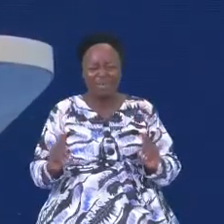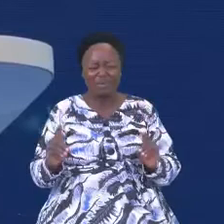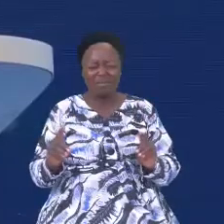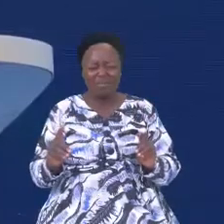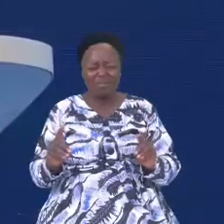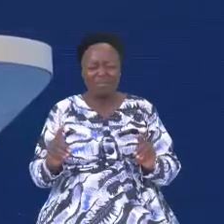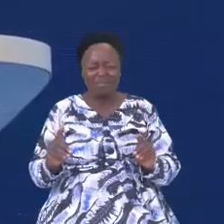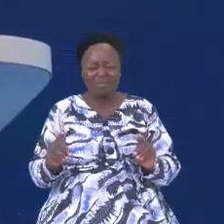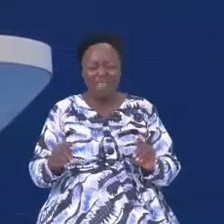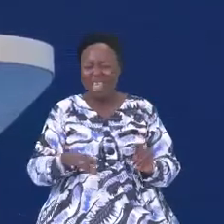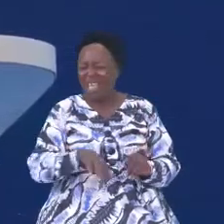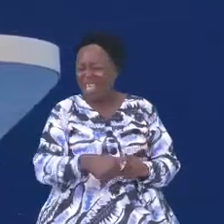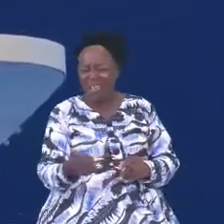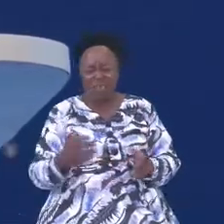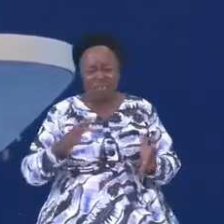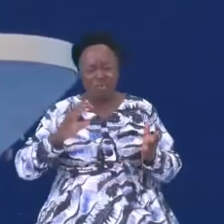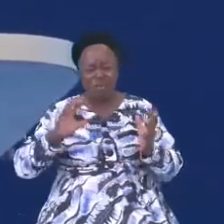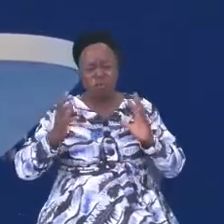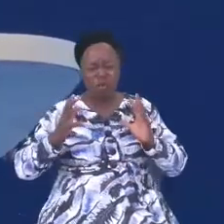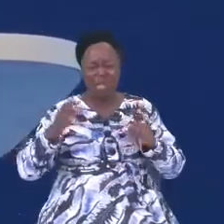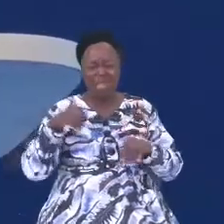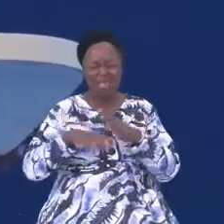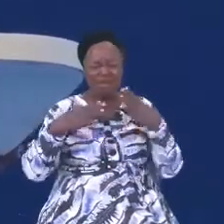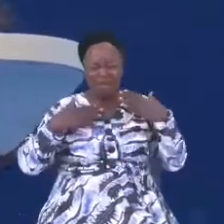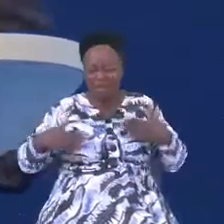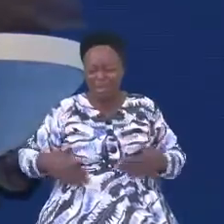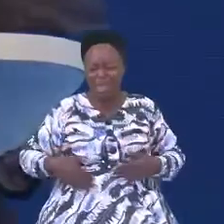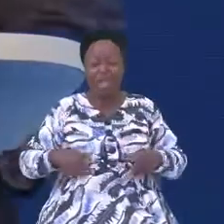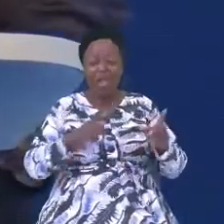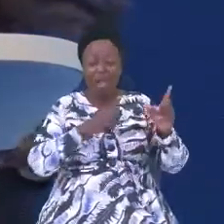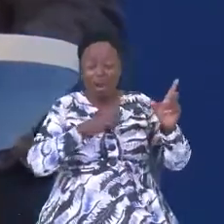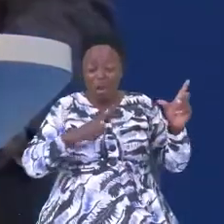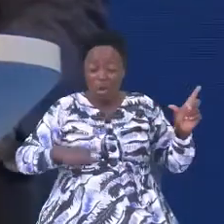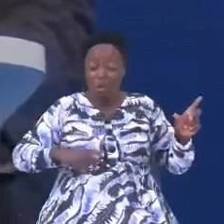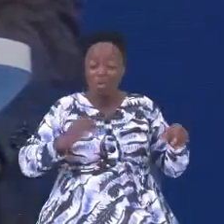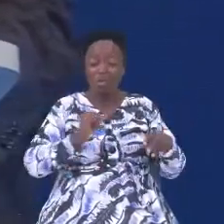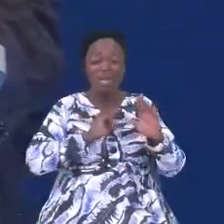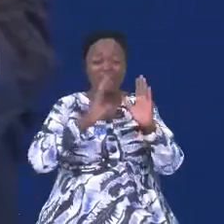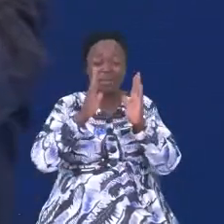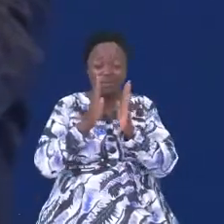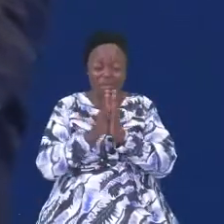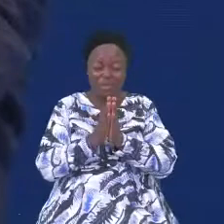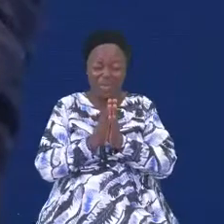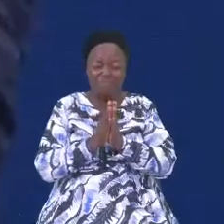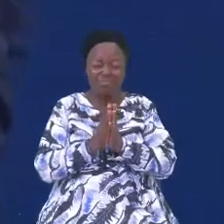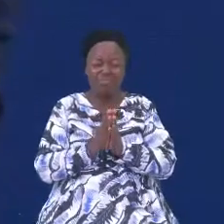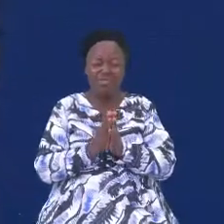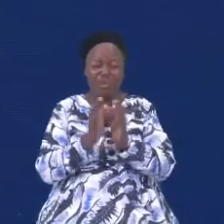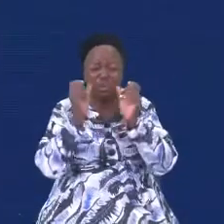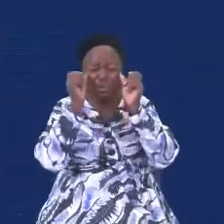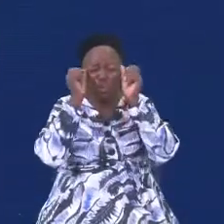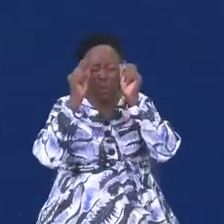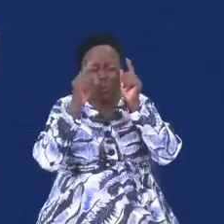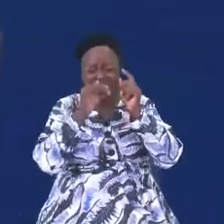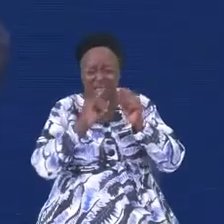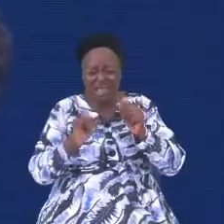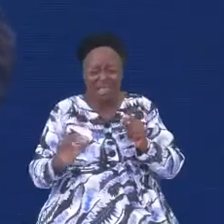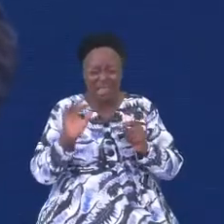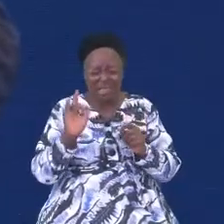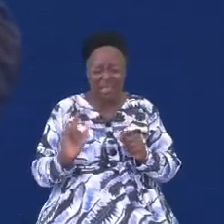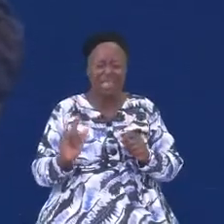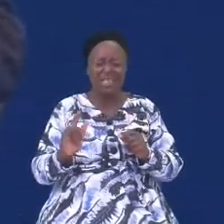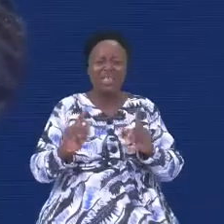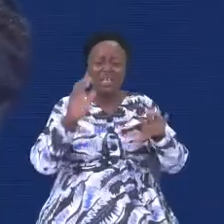elephantiasis, any swelling in the body, Lord, I pray miraculously. Touch them